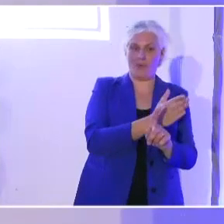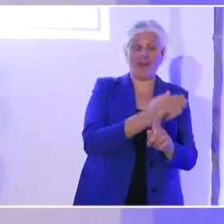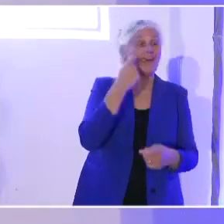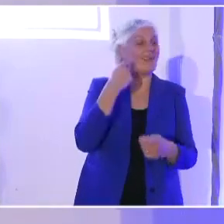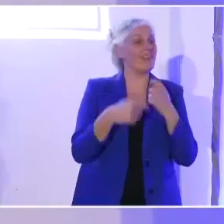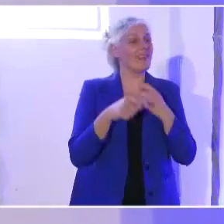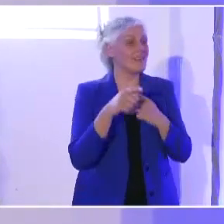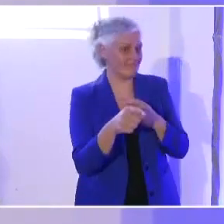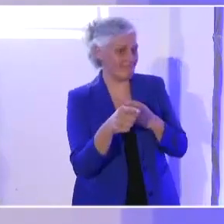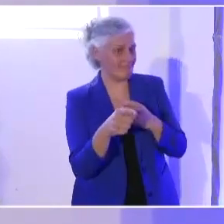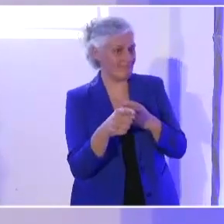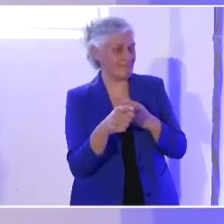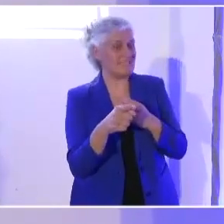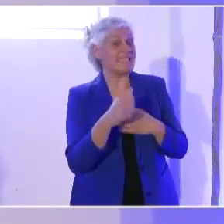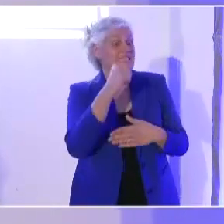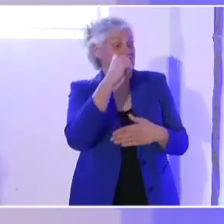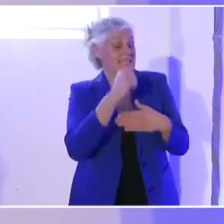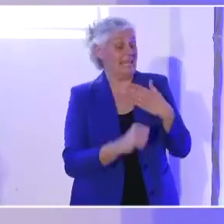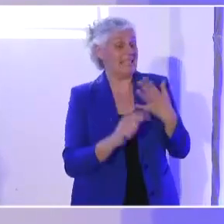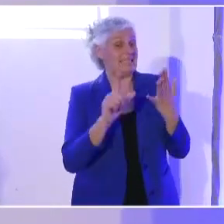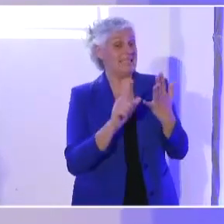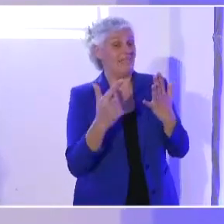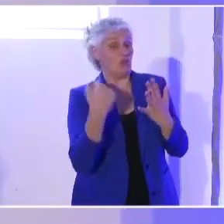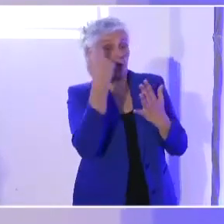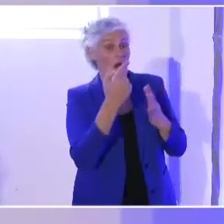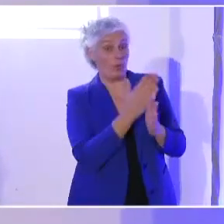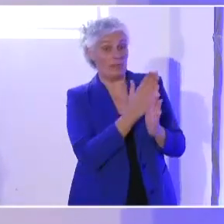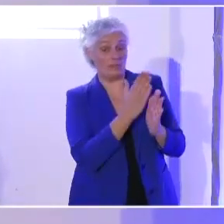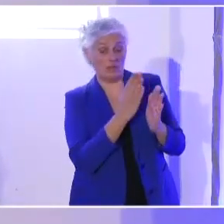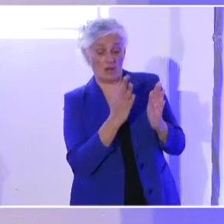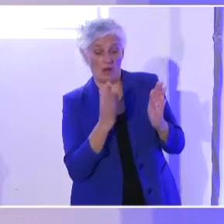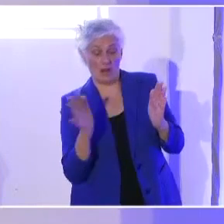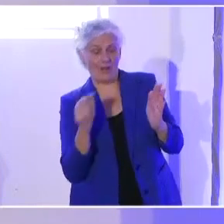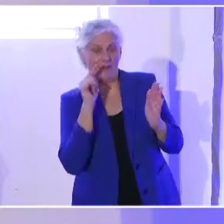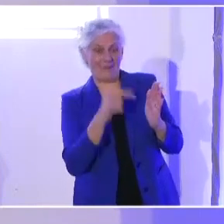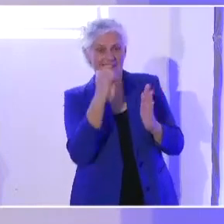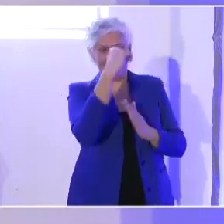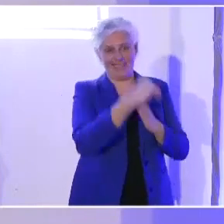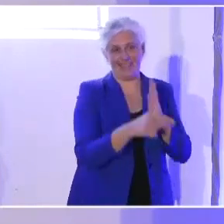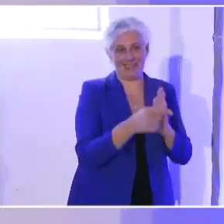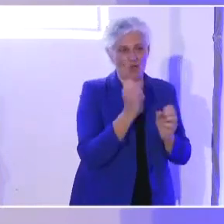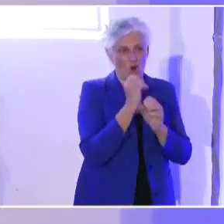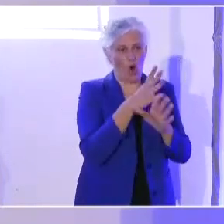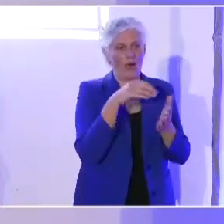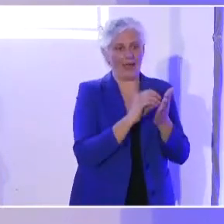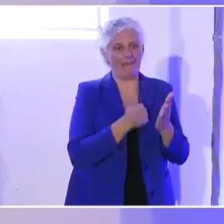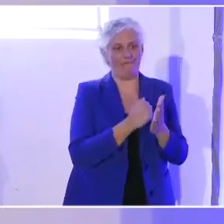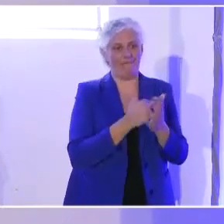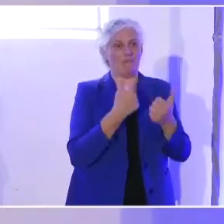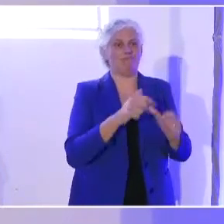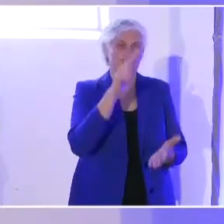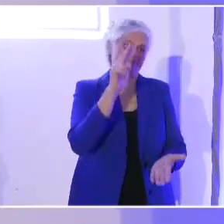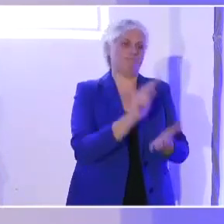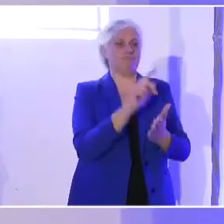therefore the date that the 72 hours started to tick was the date that they ought to have found the data breach, not the date